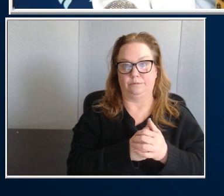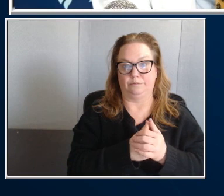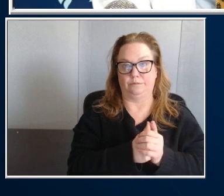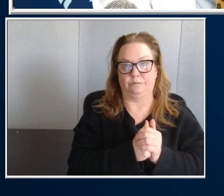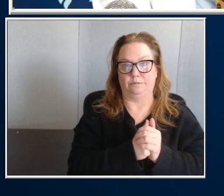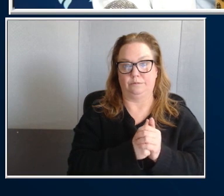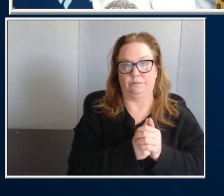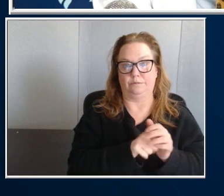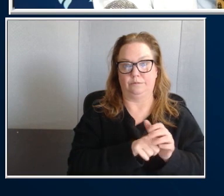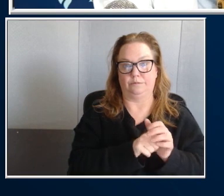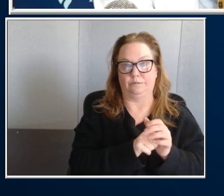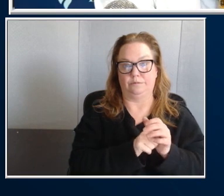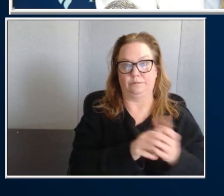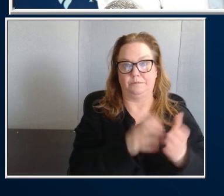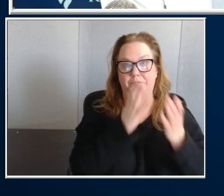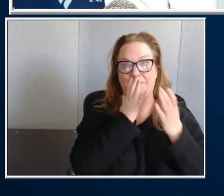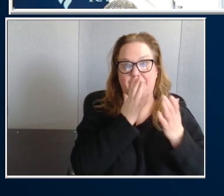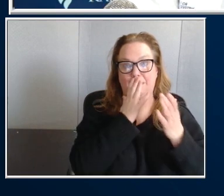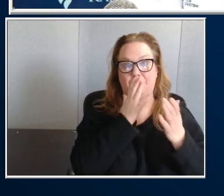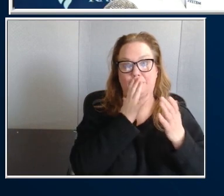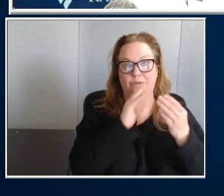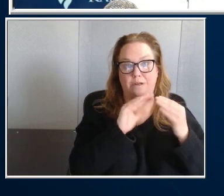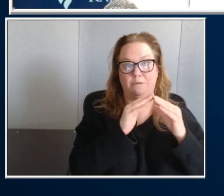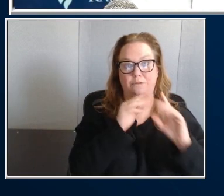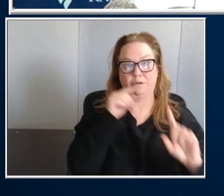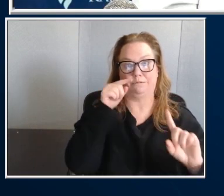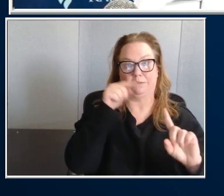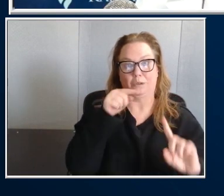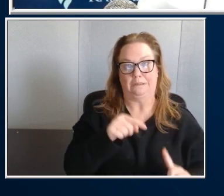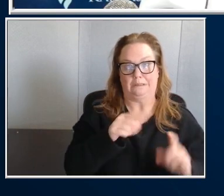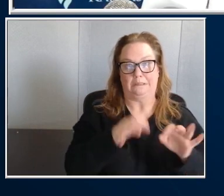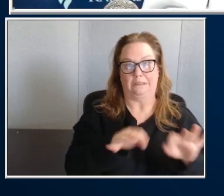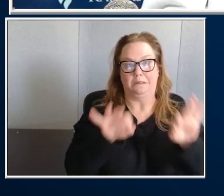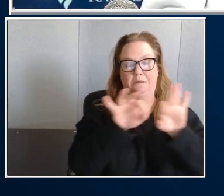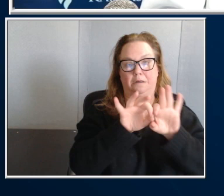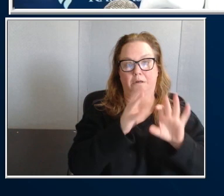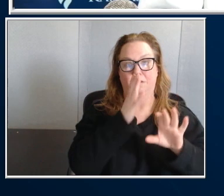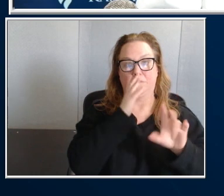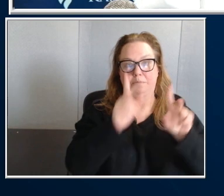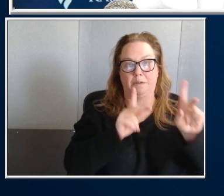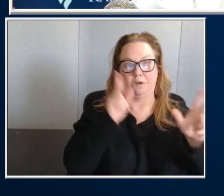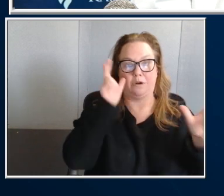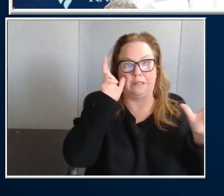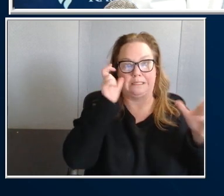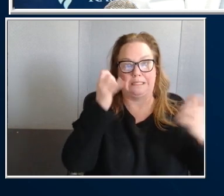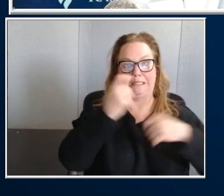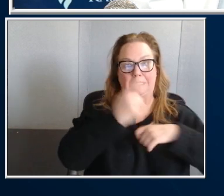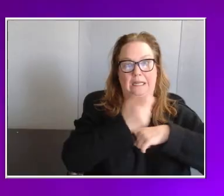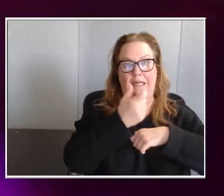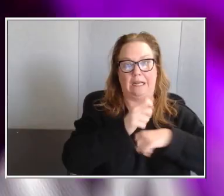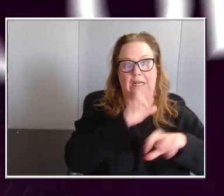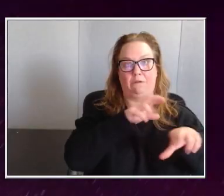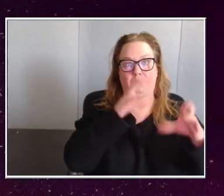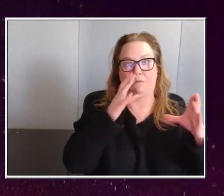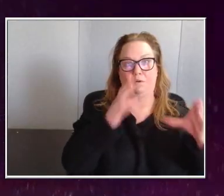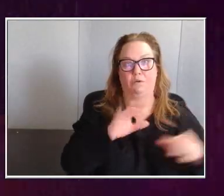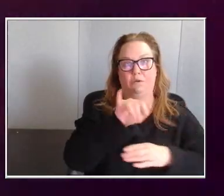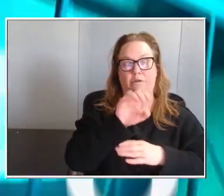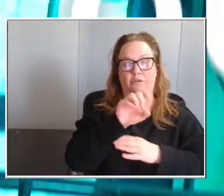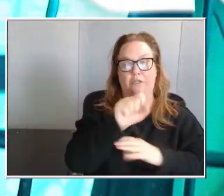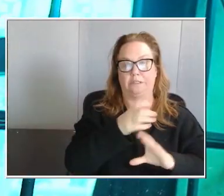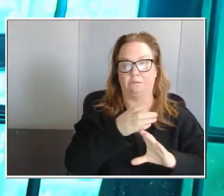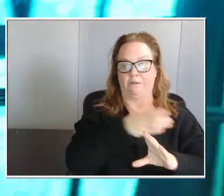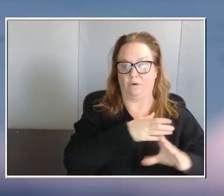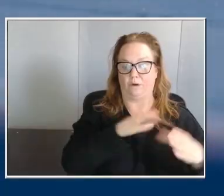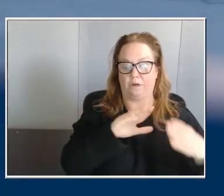Yeah. Those are really important points, I think, and hopefully our good folks are out there listening today. Any reporter questions today, Jess, before we go to community